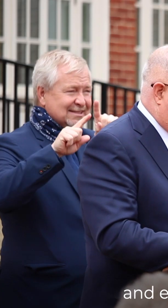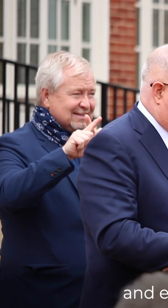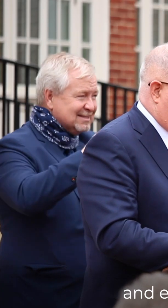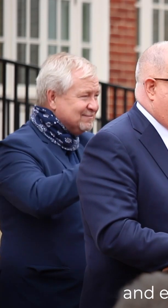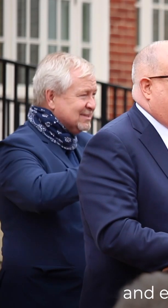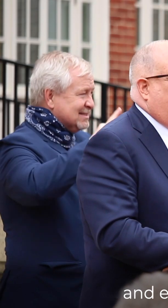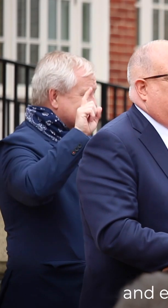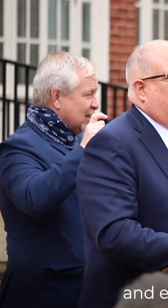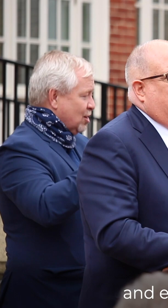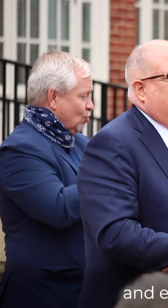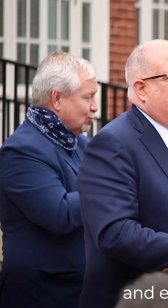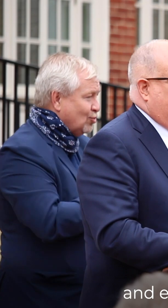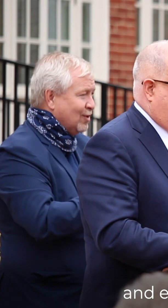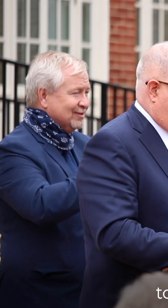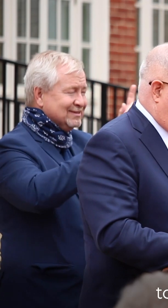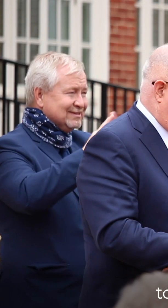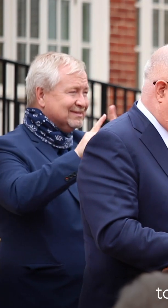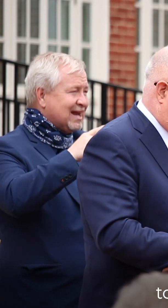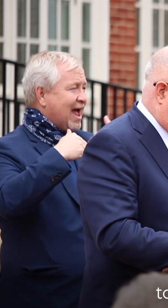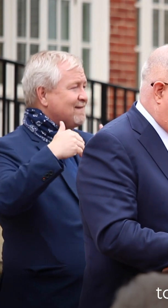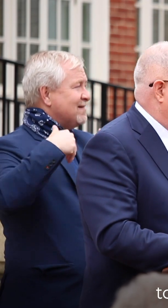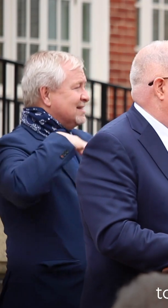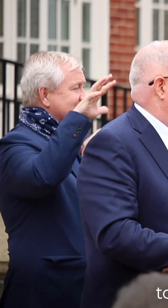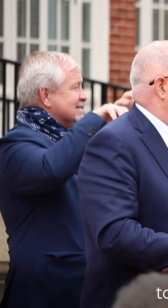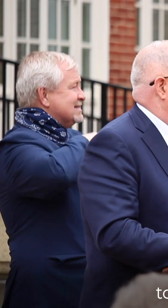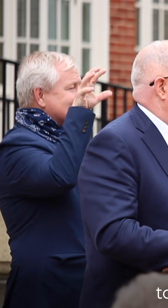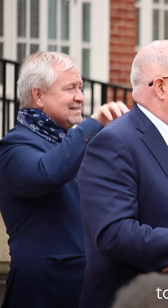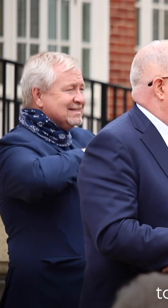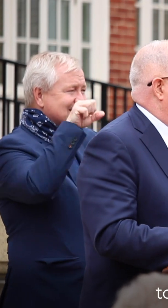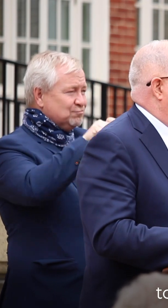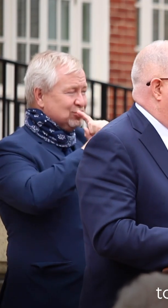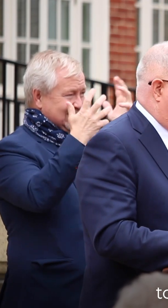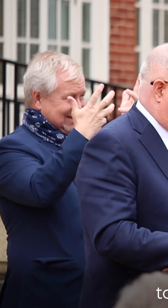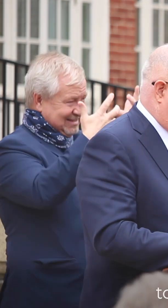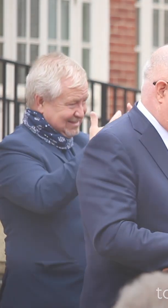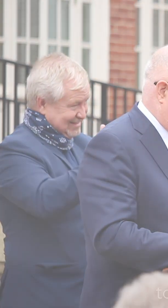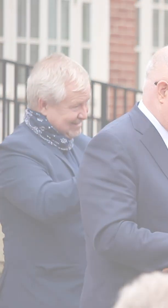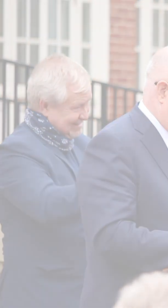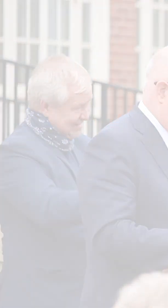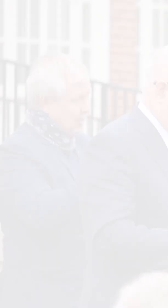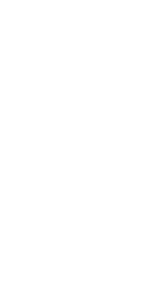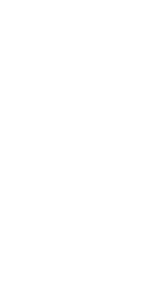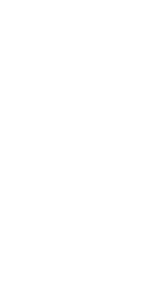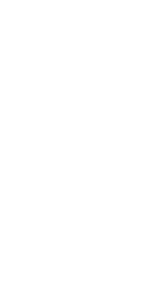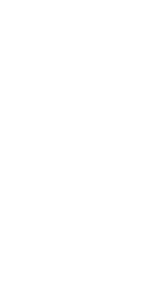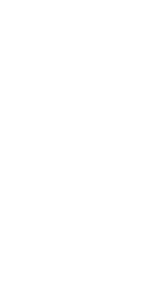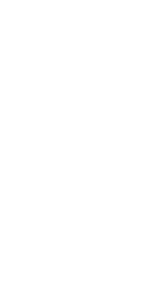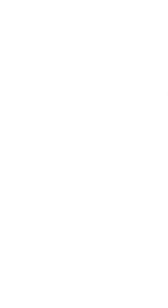resource at our disposal to defeat this deadly virus.